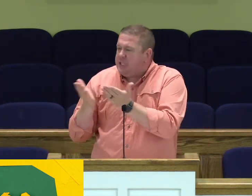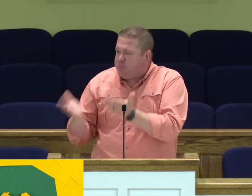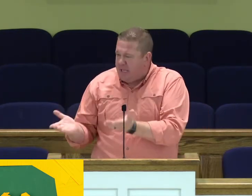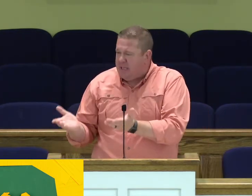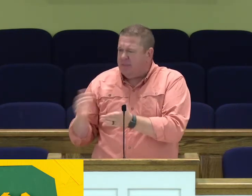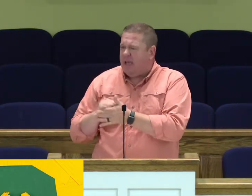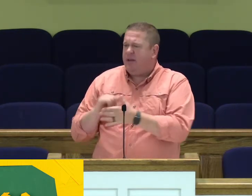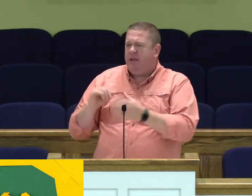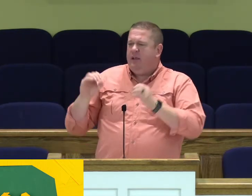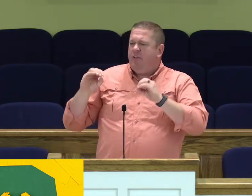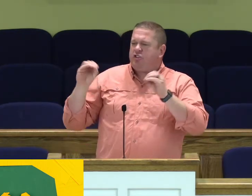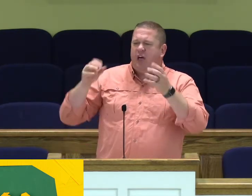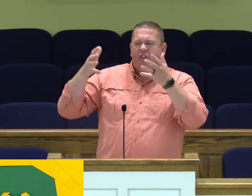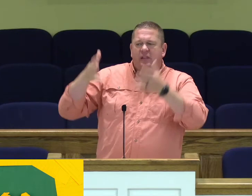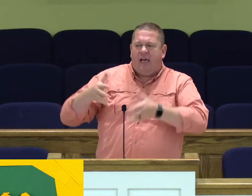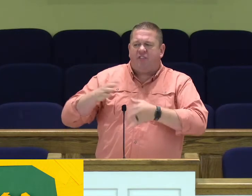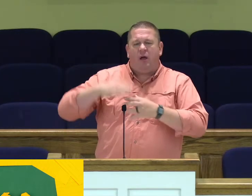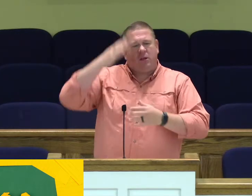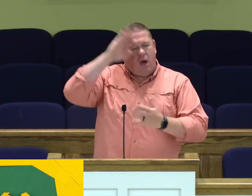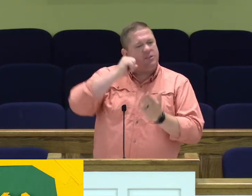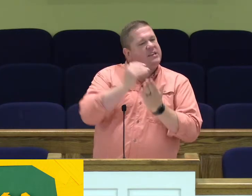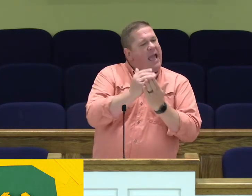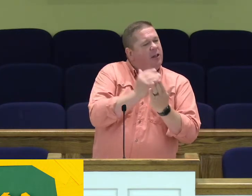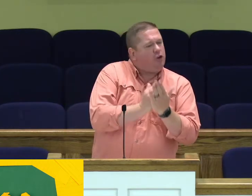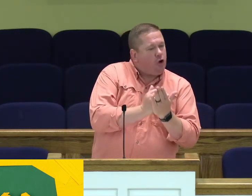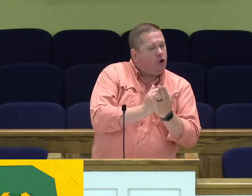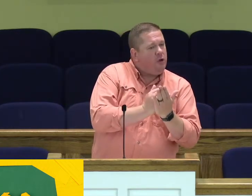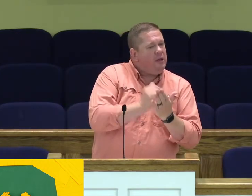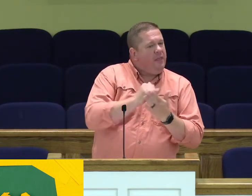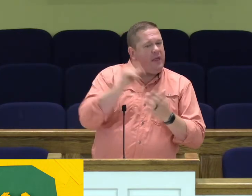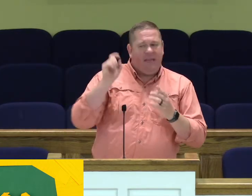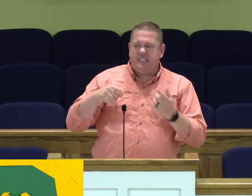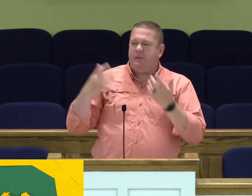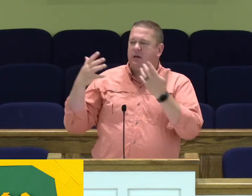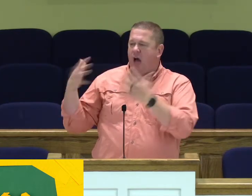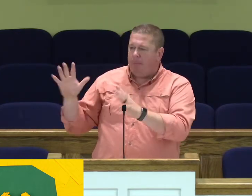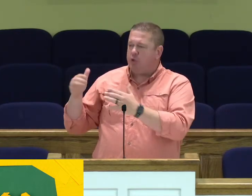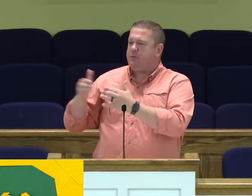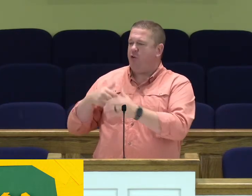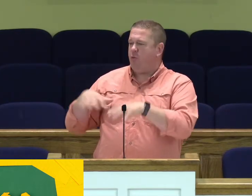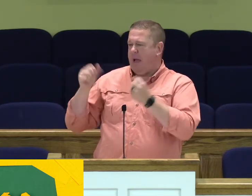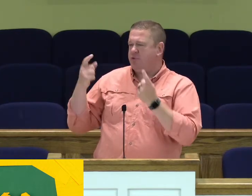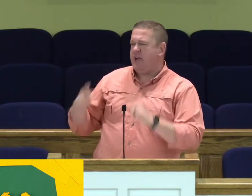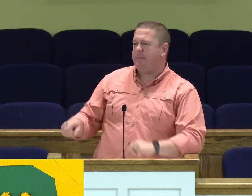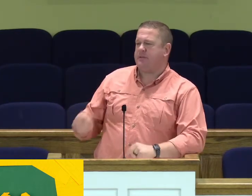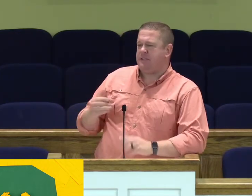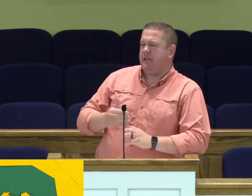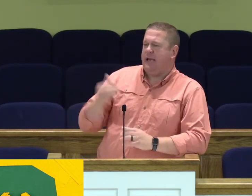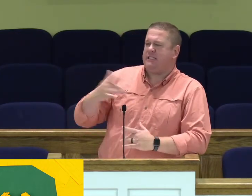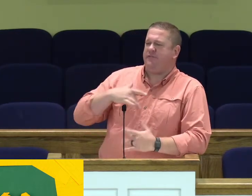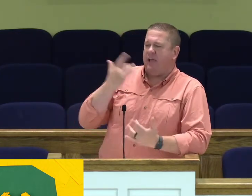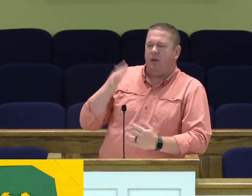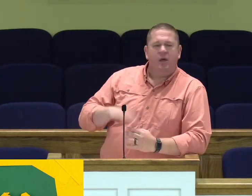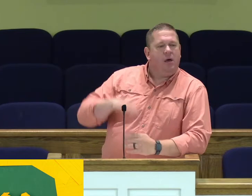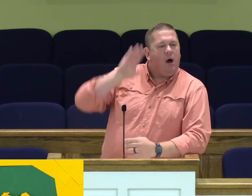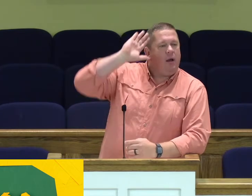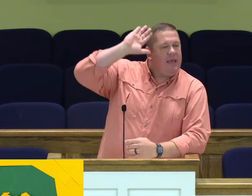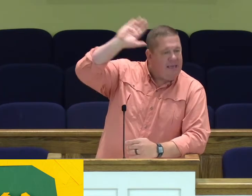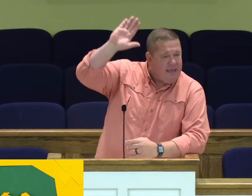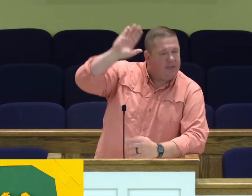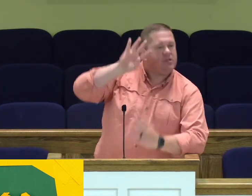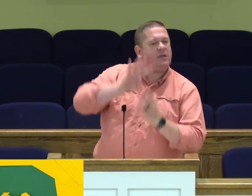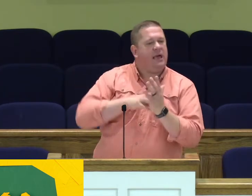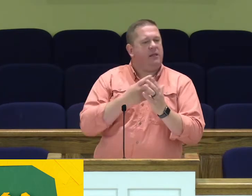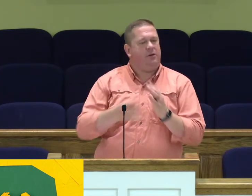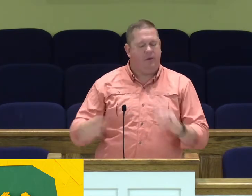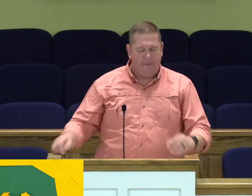biblically speaking, that there's nothing left on God's calendar that needs to be accomplished before the rapture happens. That's the next event on